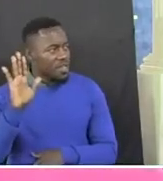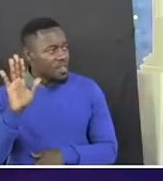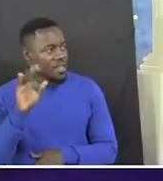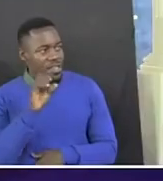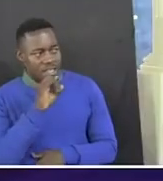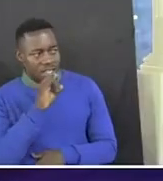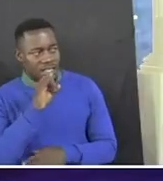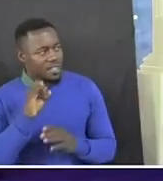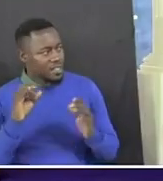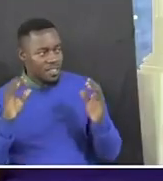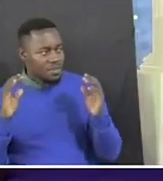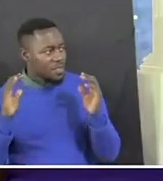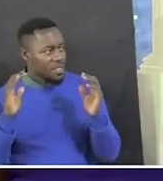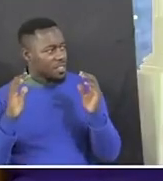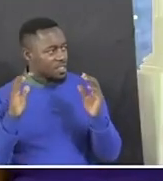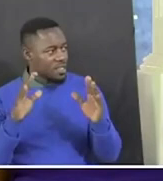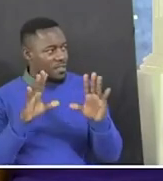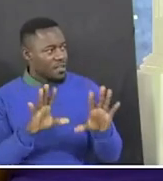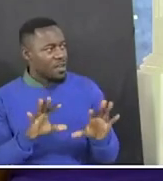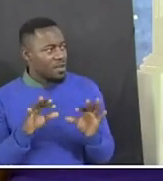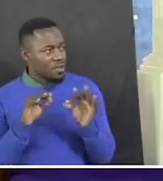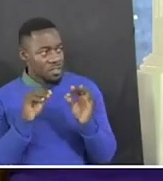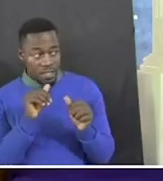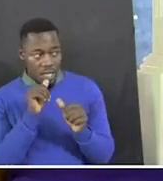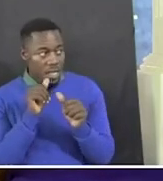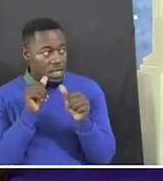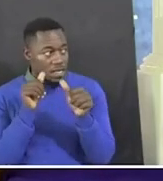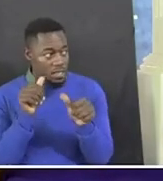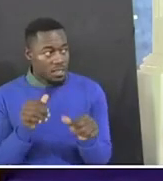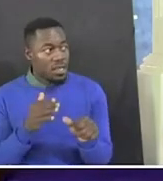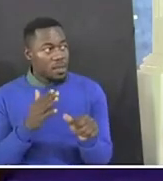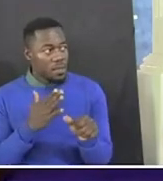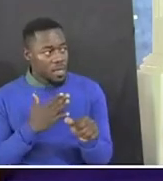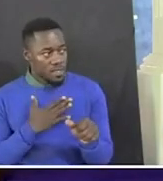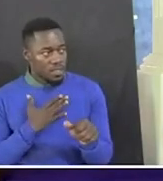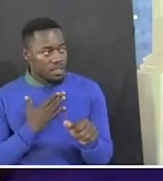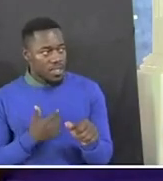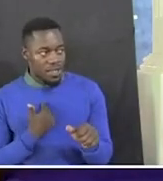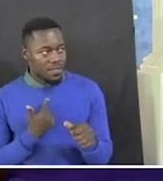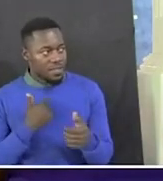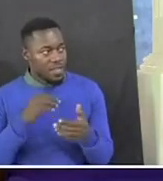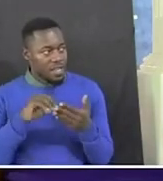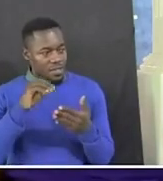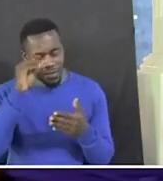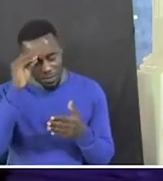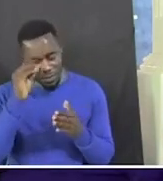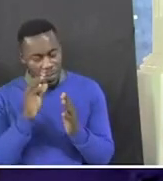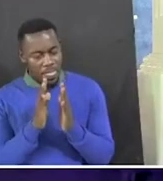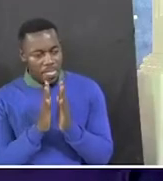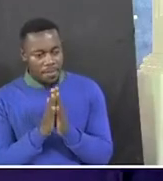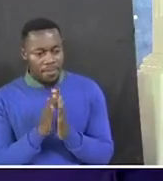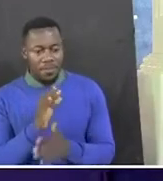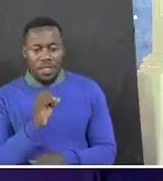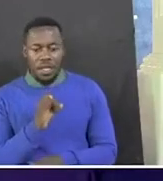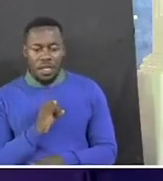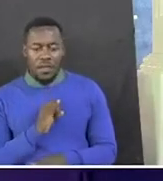for I fall the answer I love to PR I